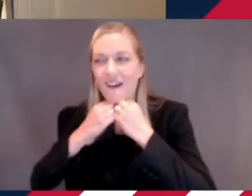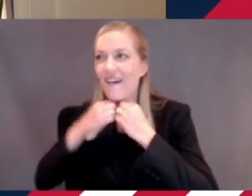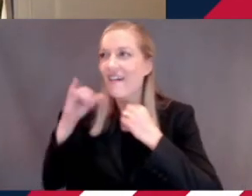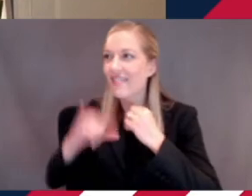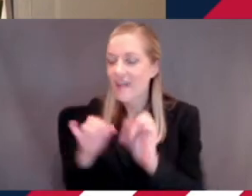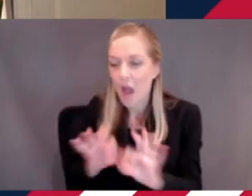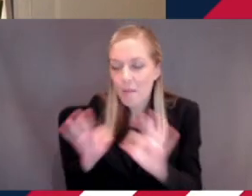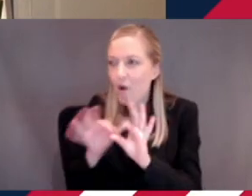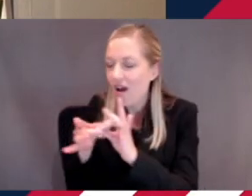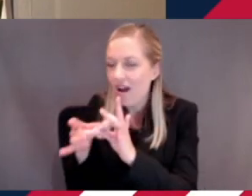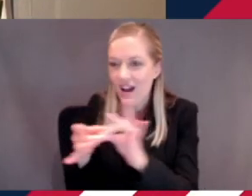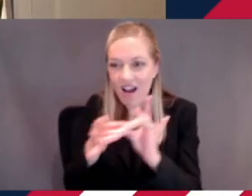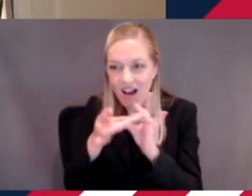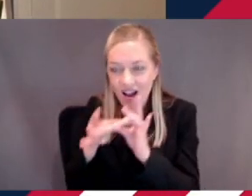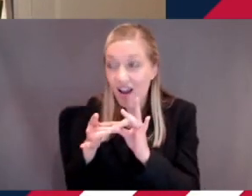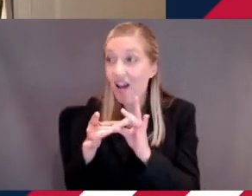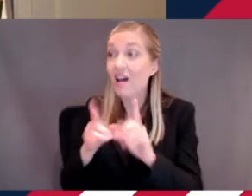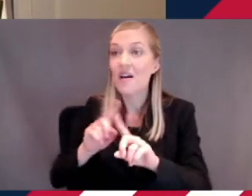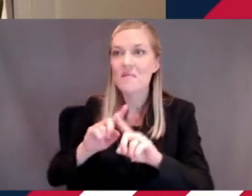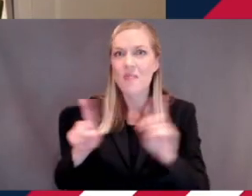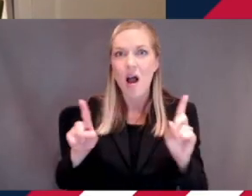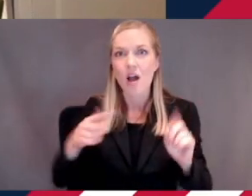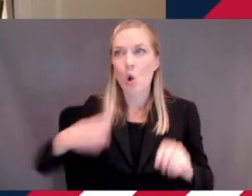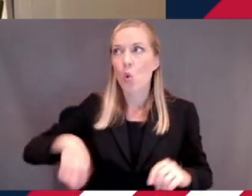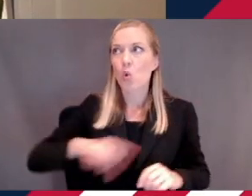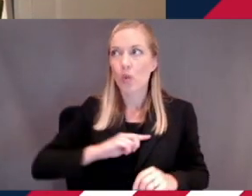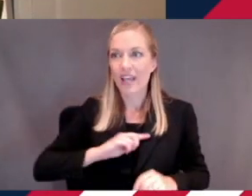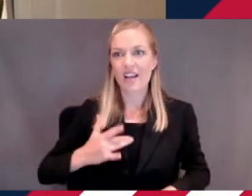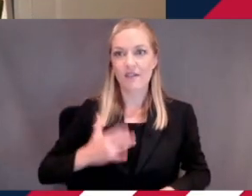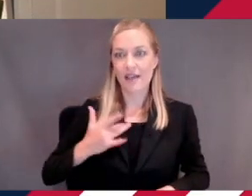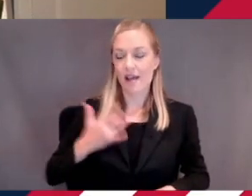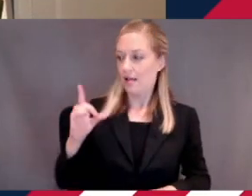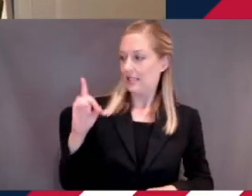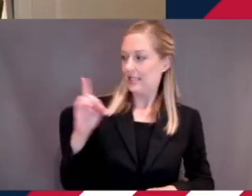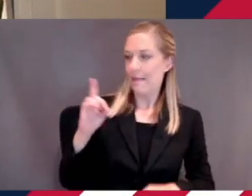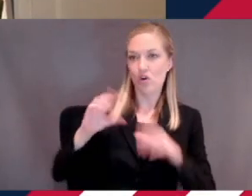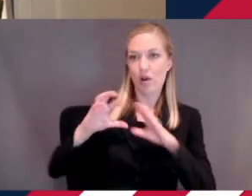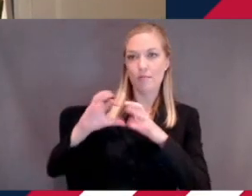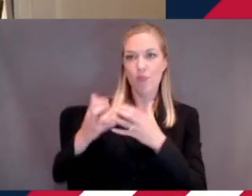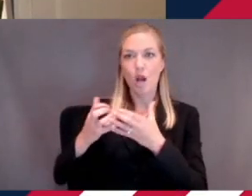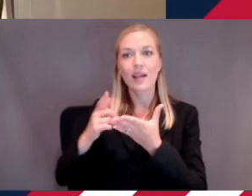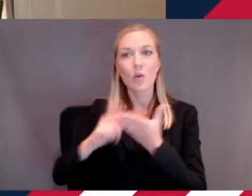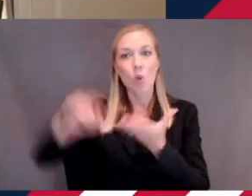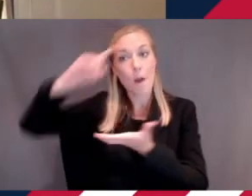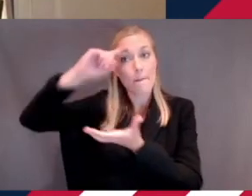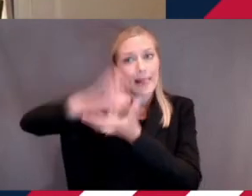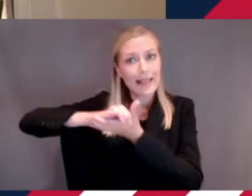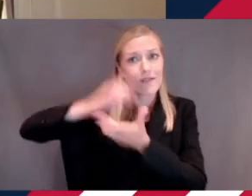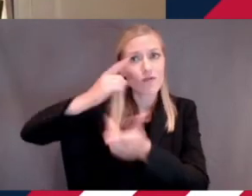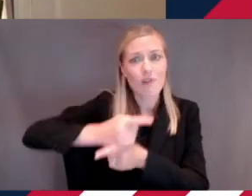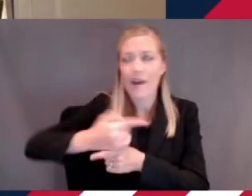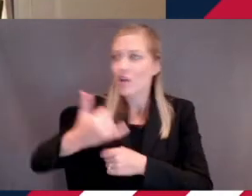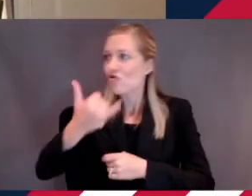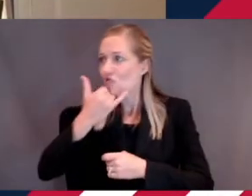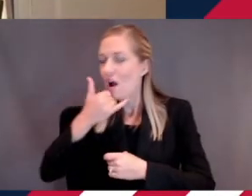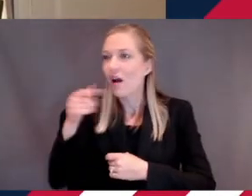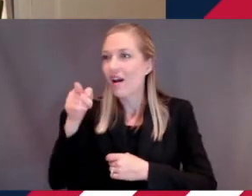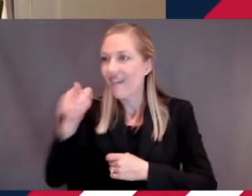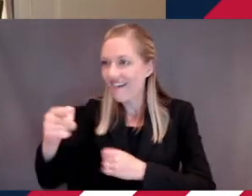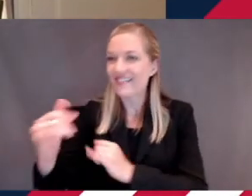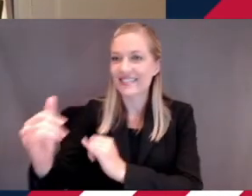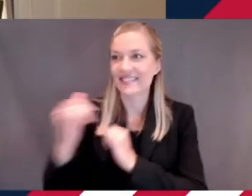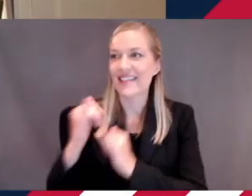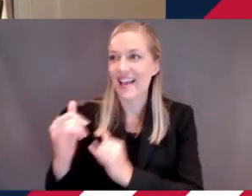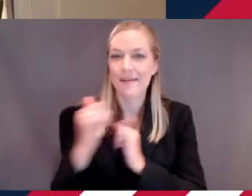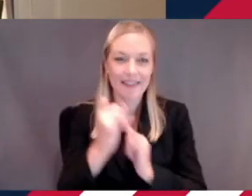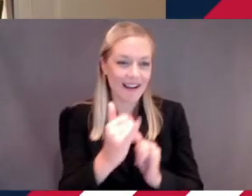Democratic Party. And so I want to thank all of you, regardless of which candidate you were supporting. We were all together. And